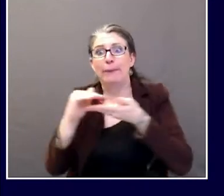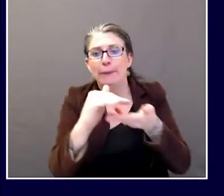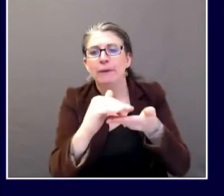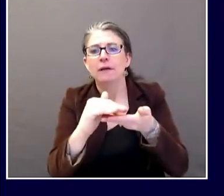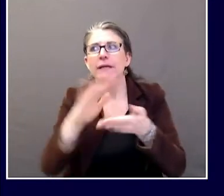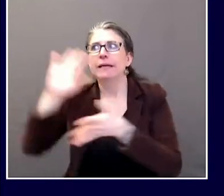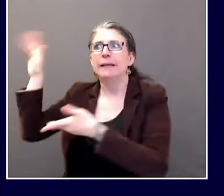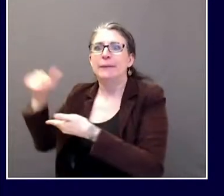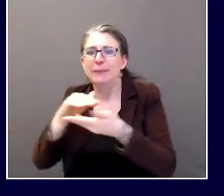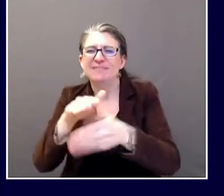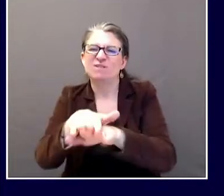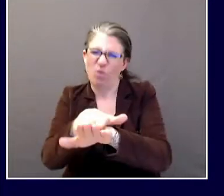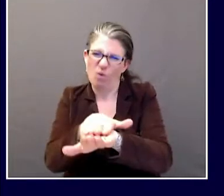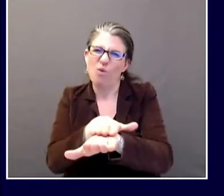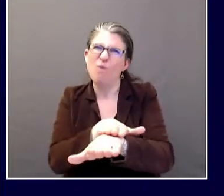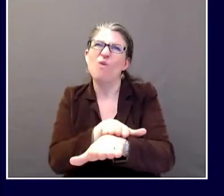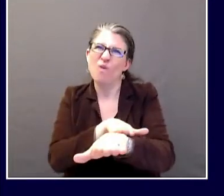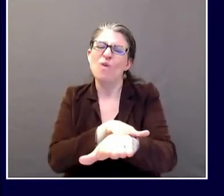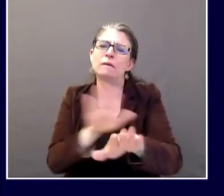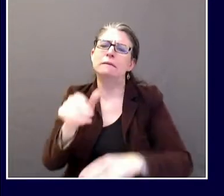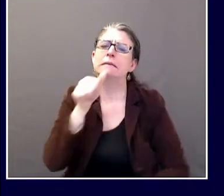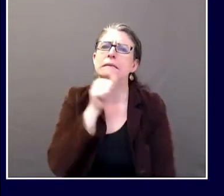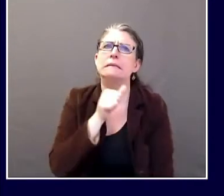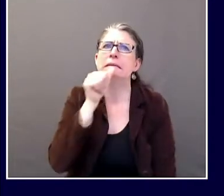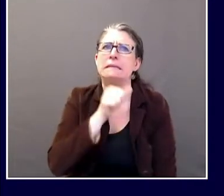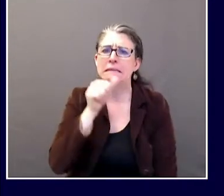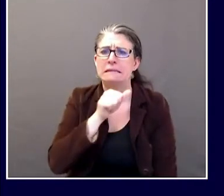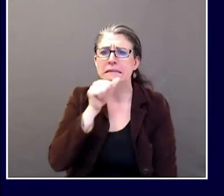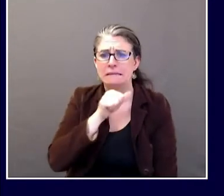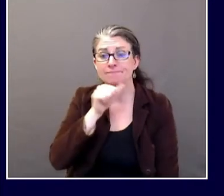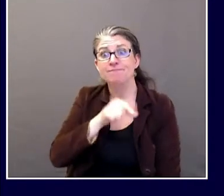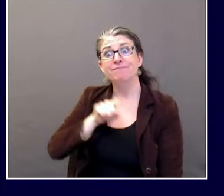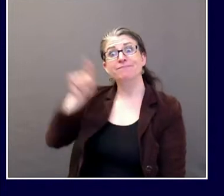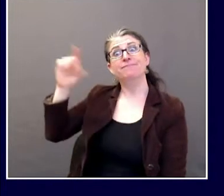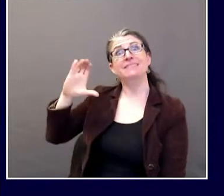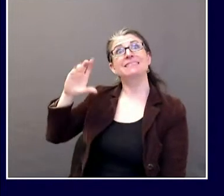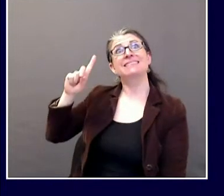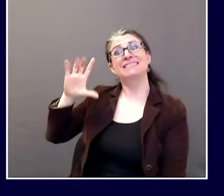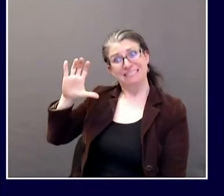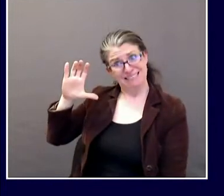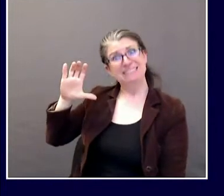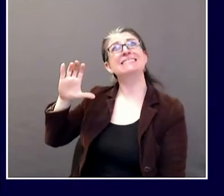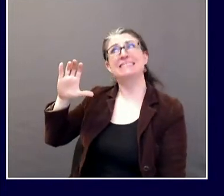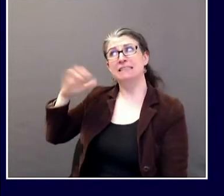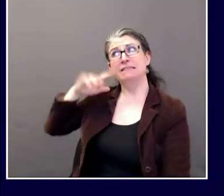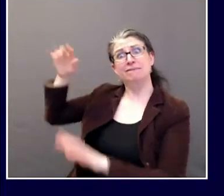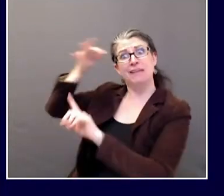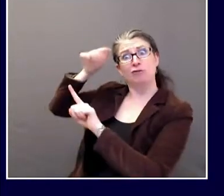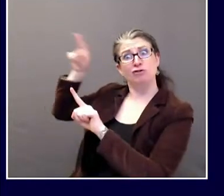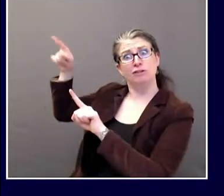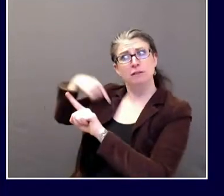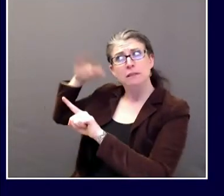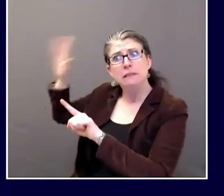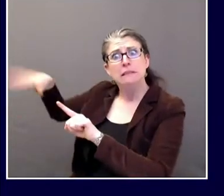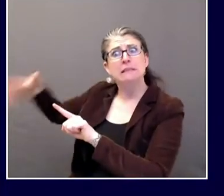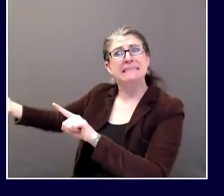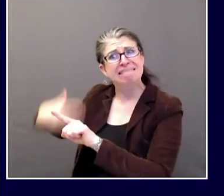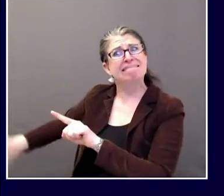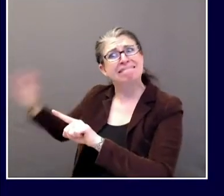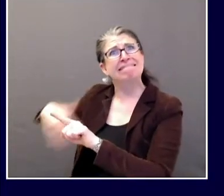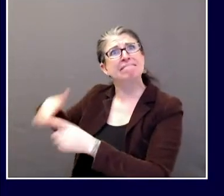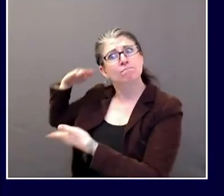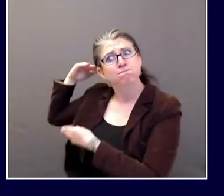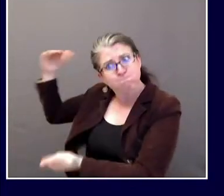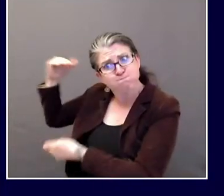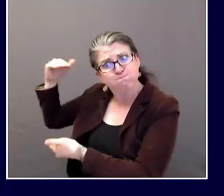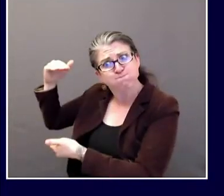that more vaccine is on the way. And when that happens, we will be able to turn that vaccine around